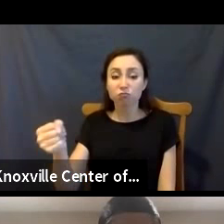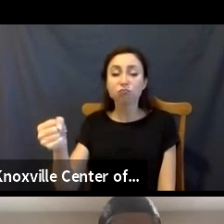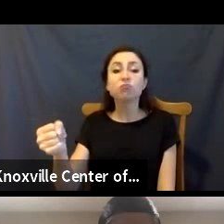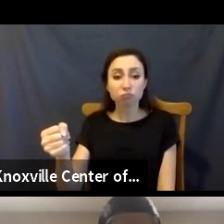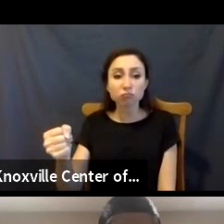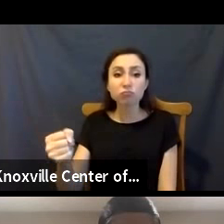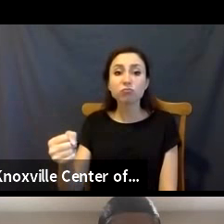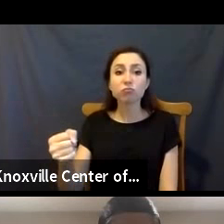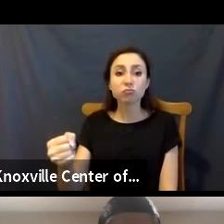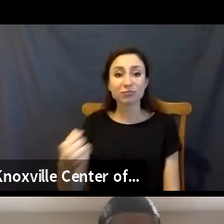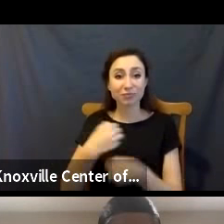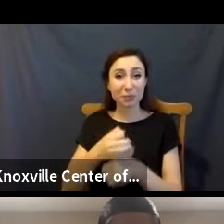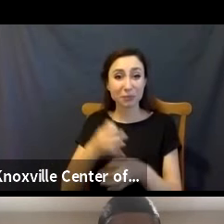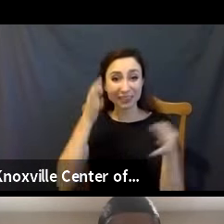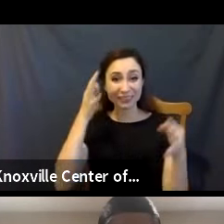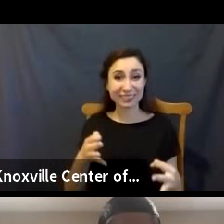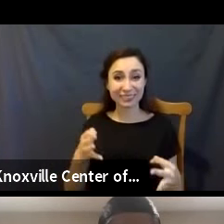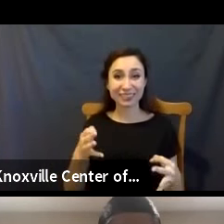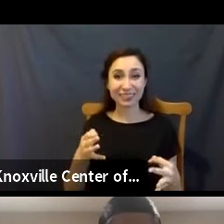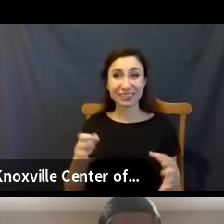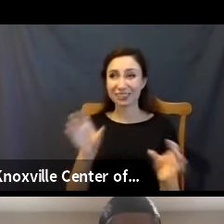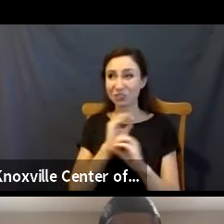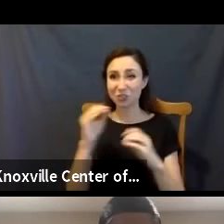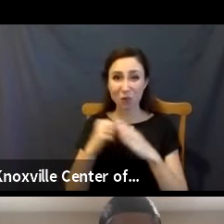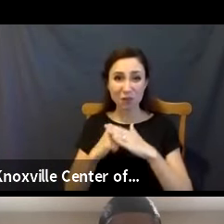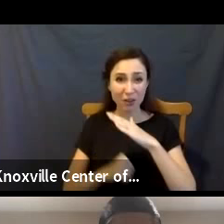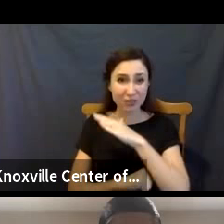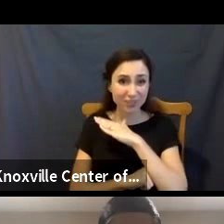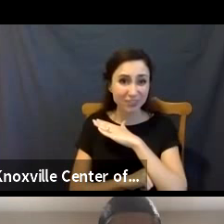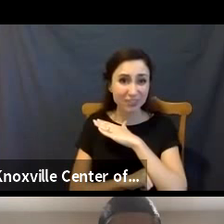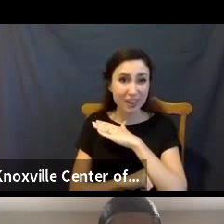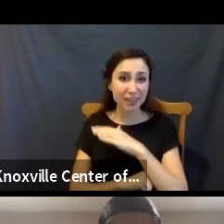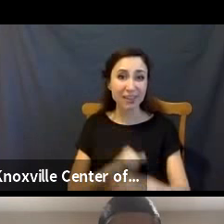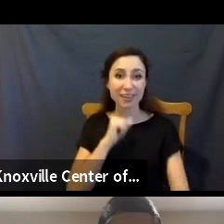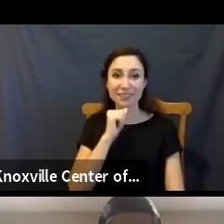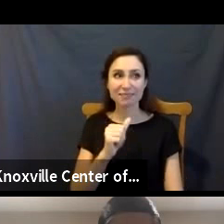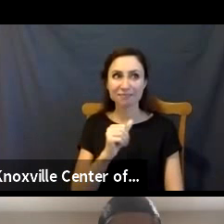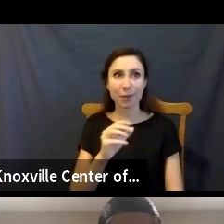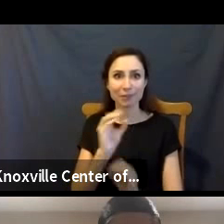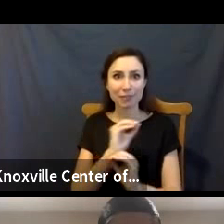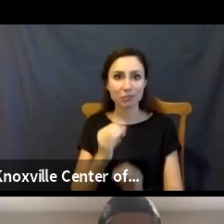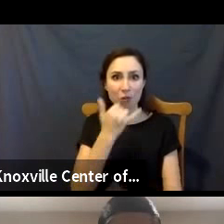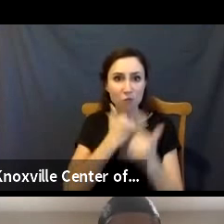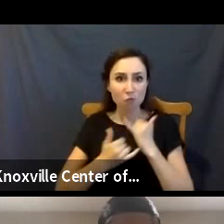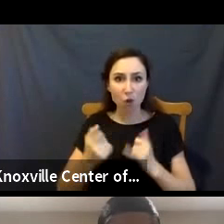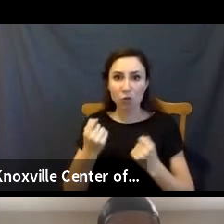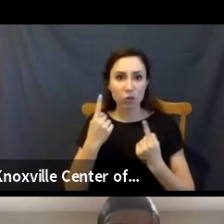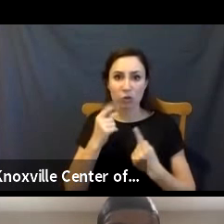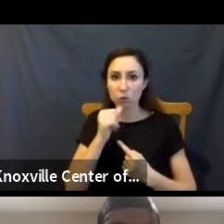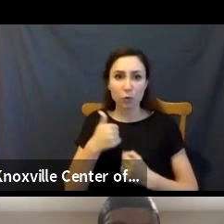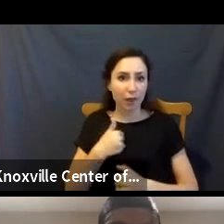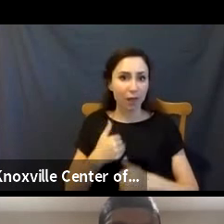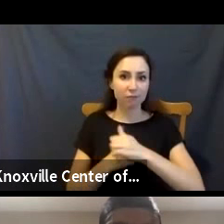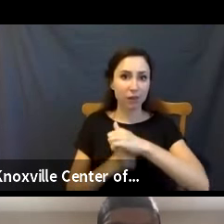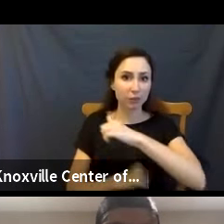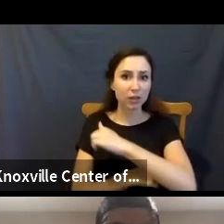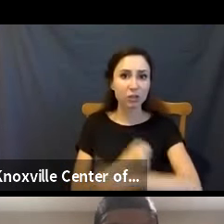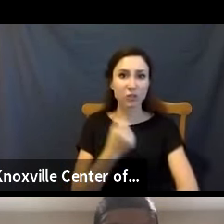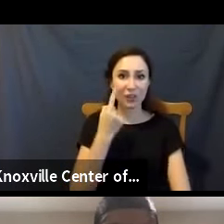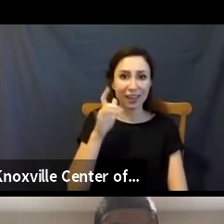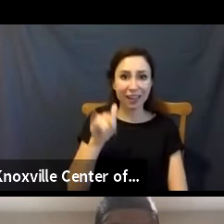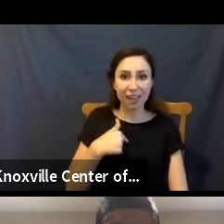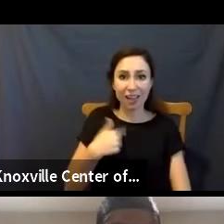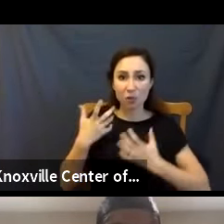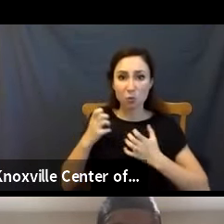these decisions when you really don't have the foundation, not because there's nothing wrong that you don't understand, you just don't have the foundation to understand it. I would not